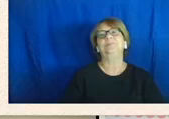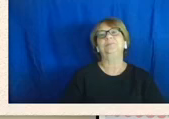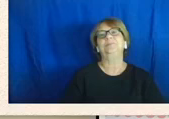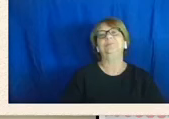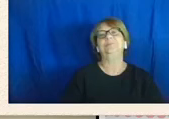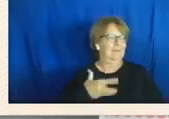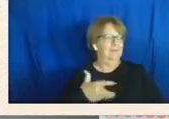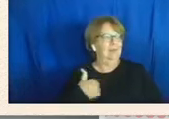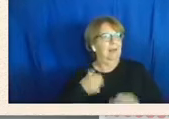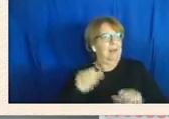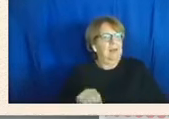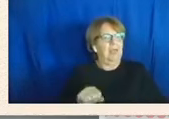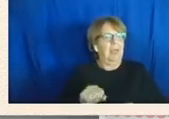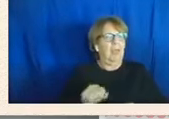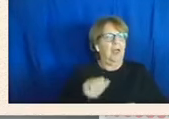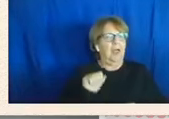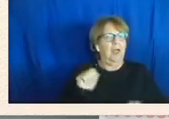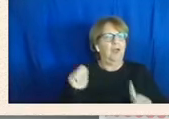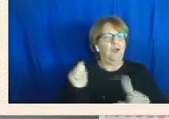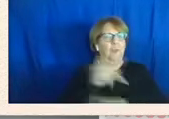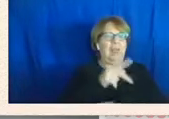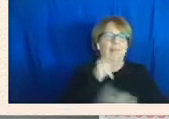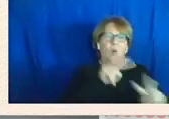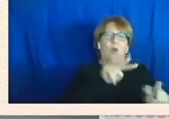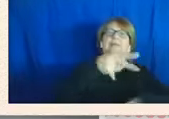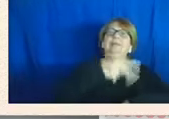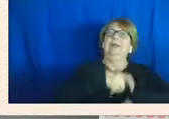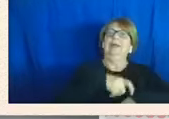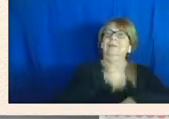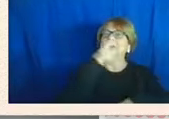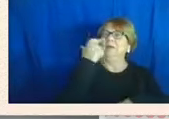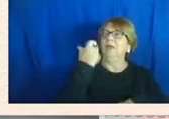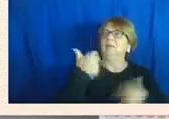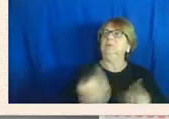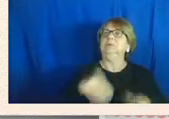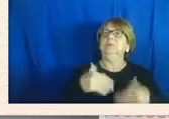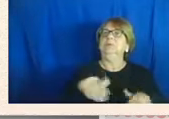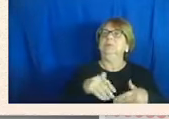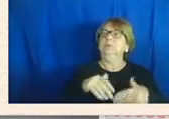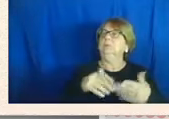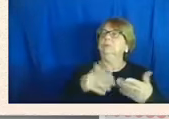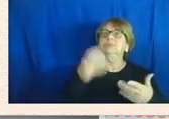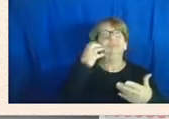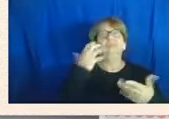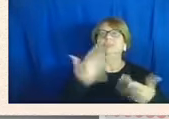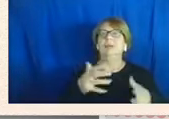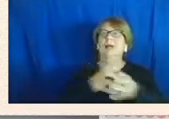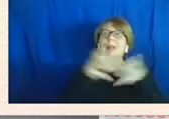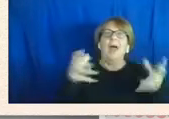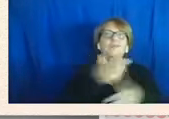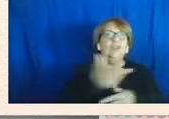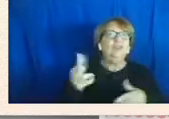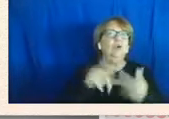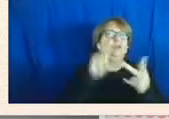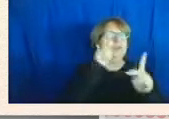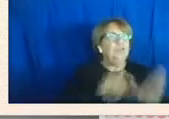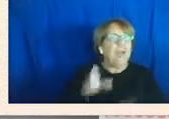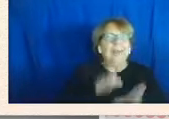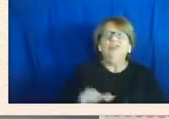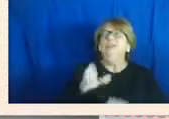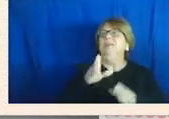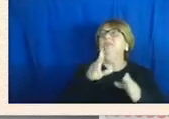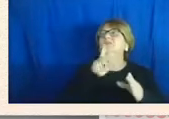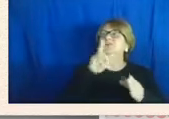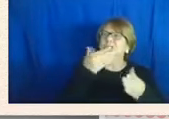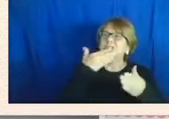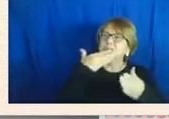watch that a second time because it was get a lot of new resources and strategies and a lot of really good stuff in there. So thank you for